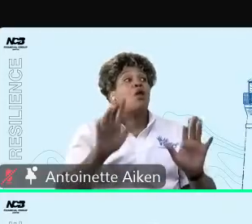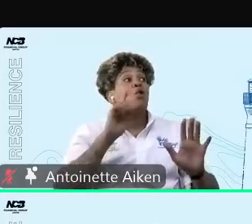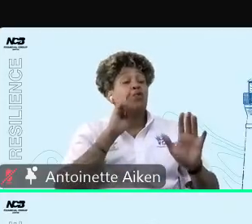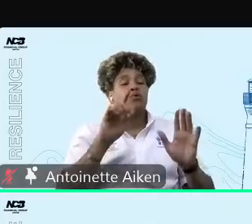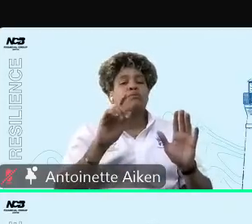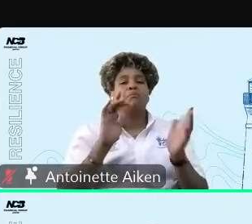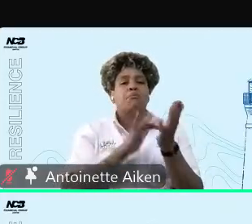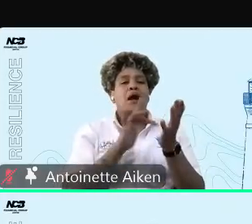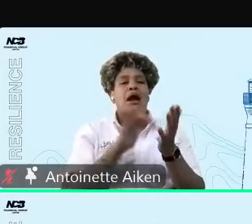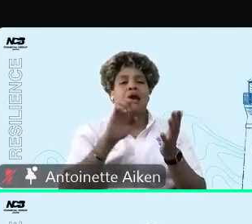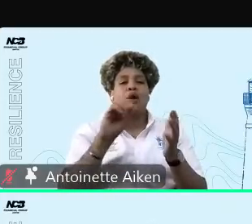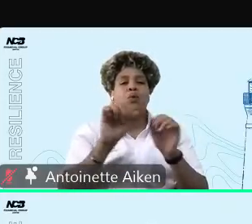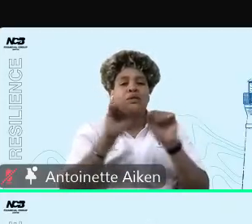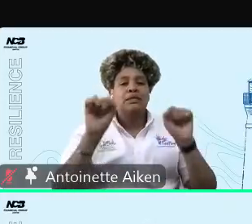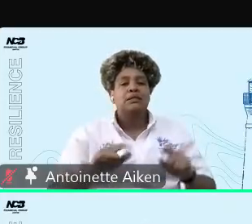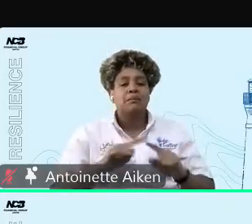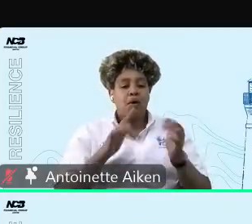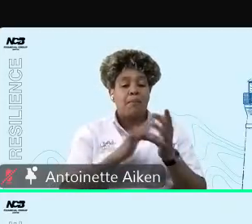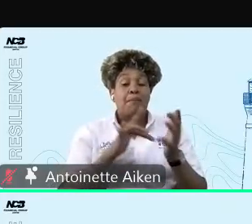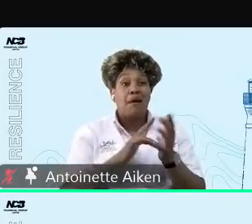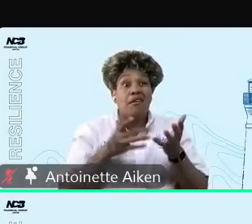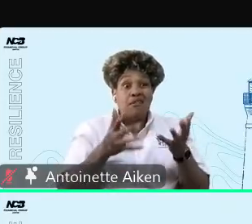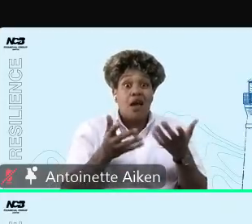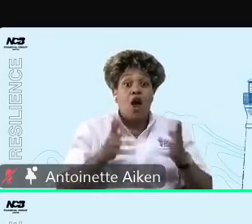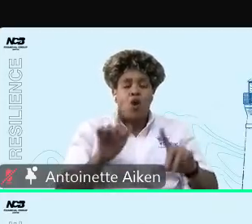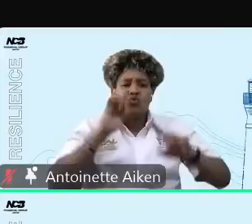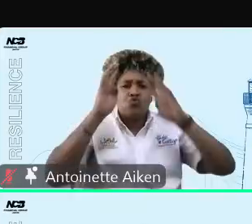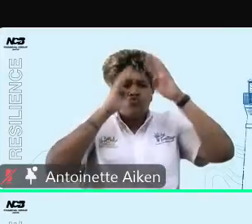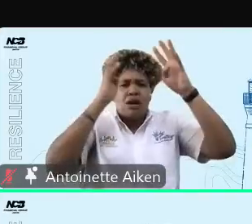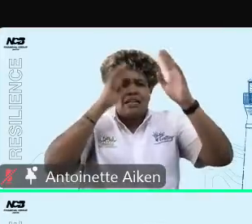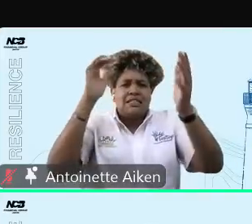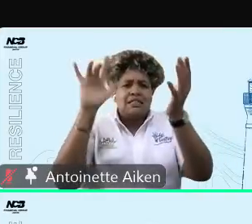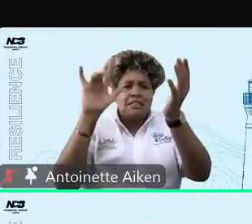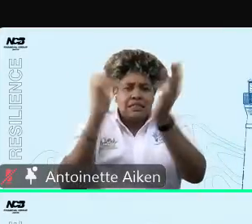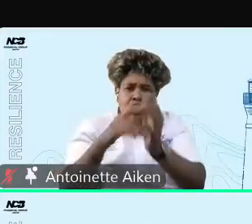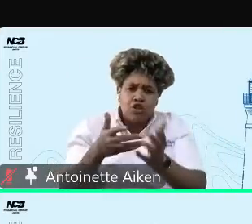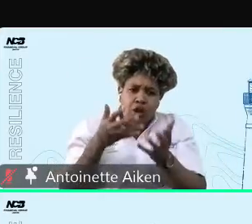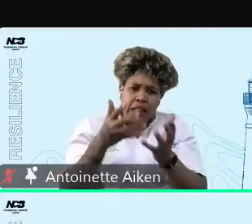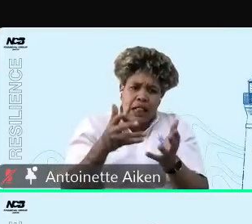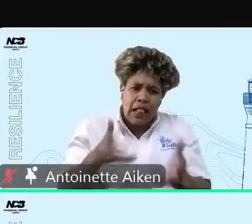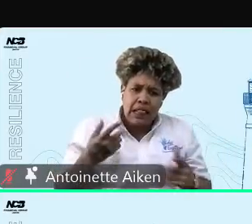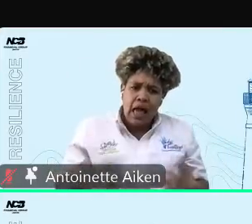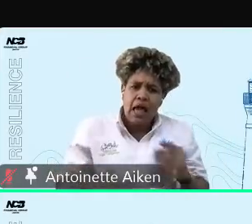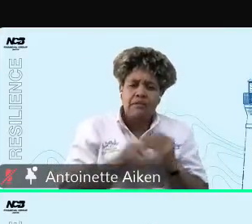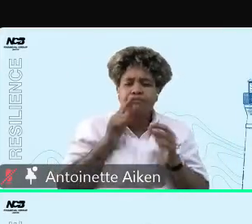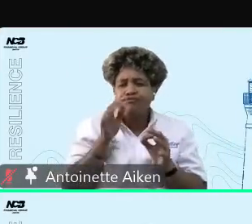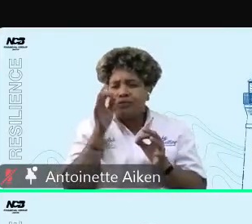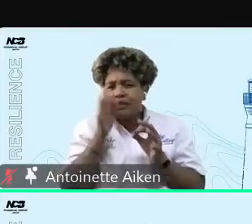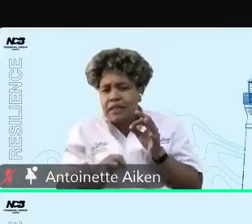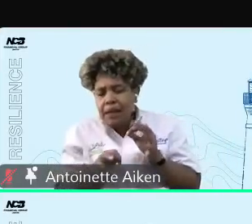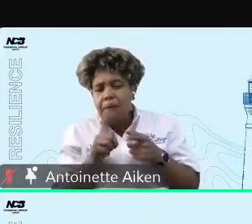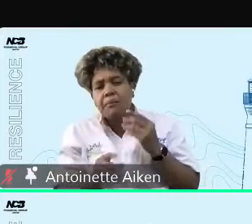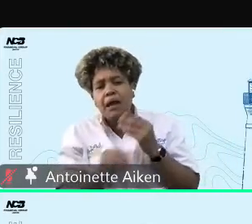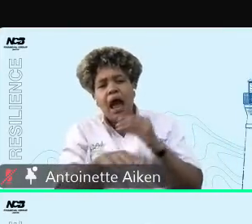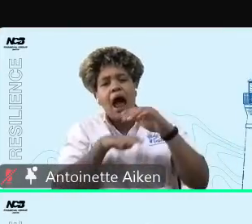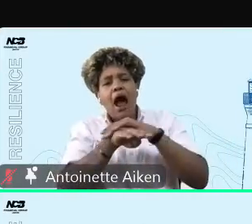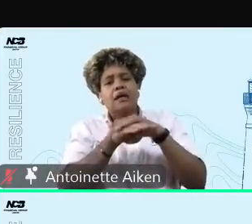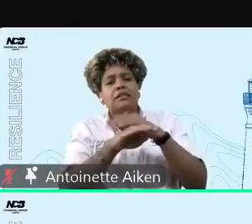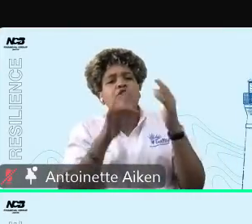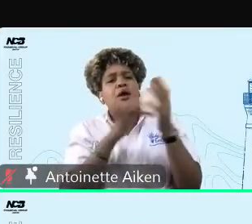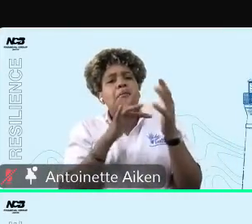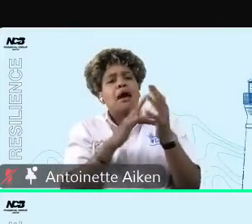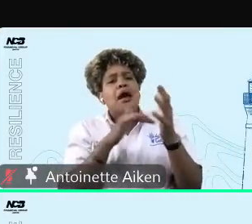ecosystem and banking platform to create a centralized platform that simplified access to